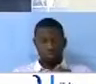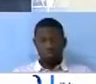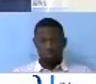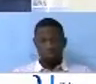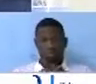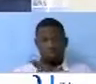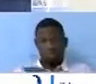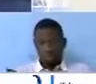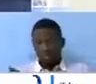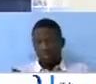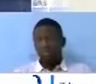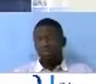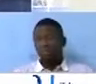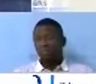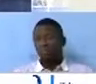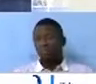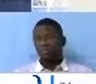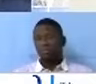option.